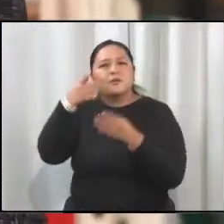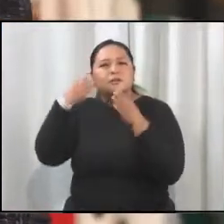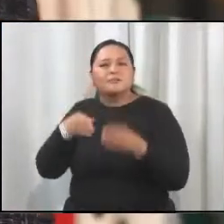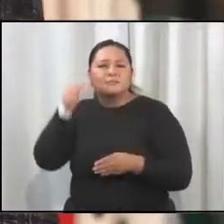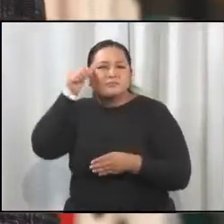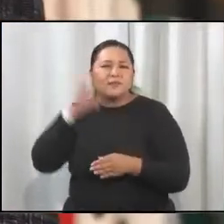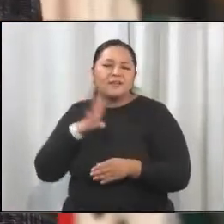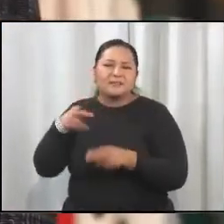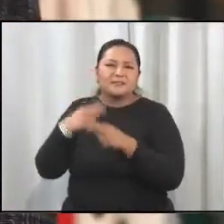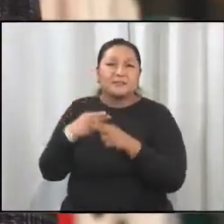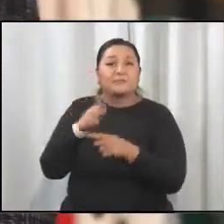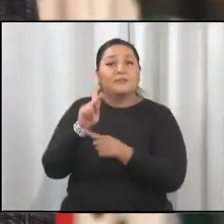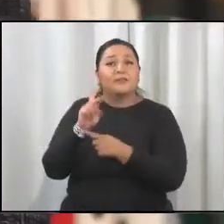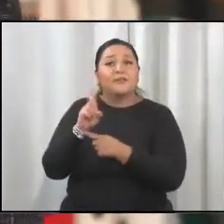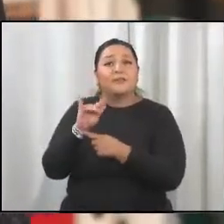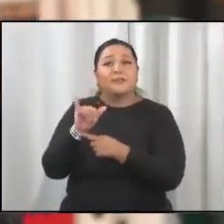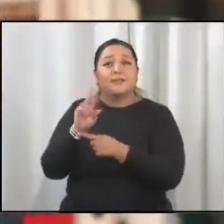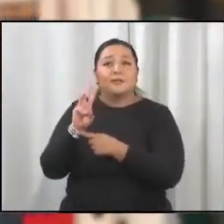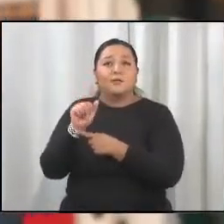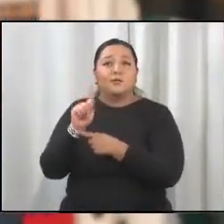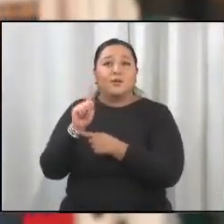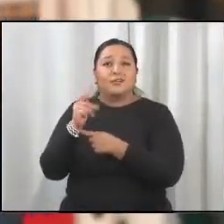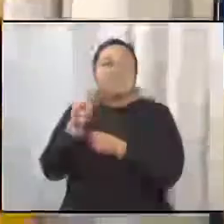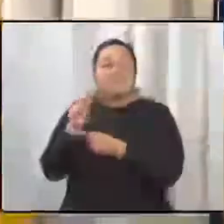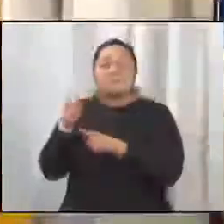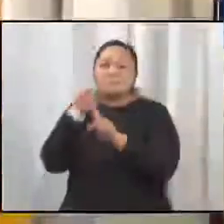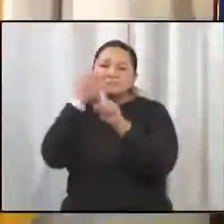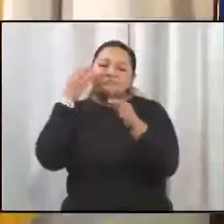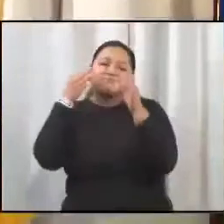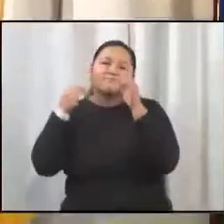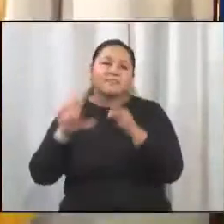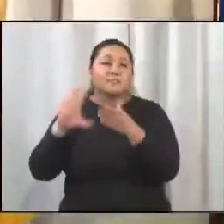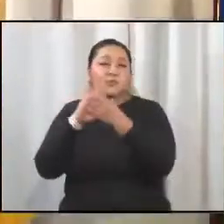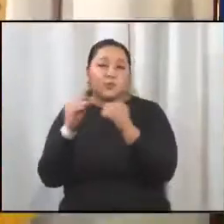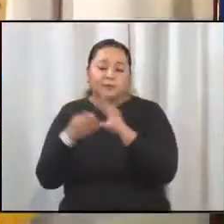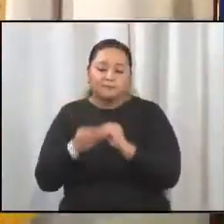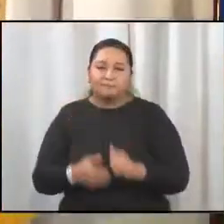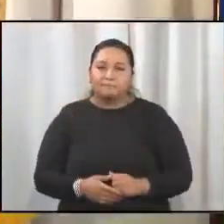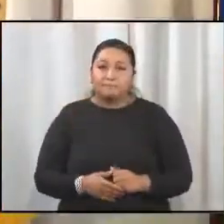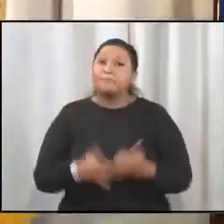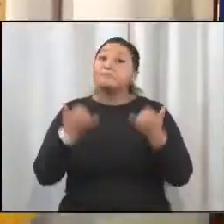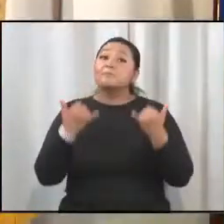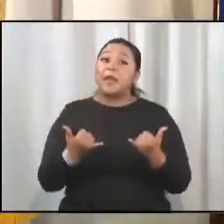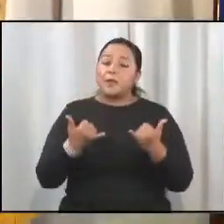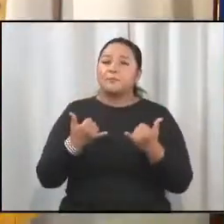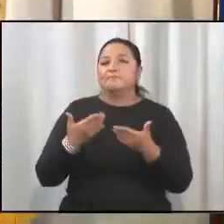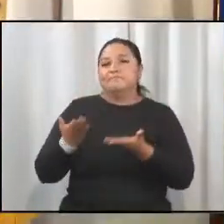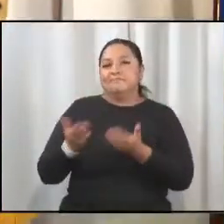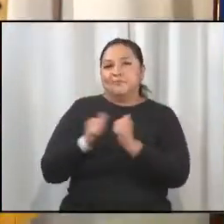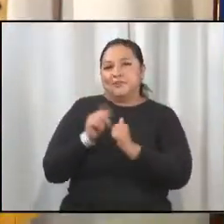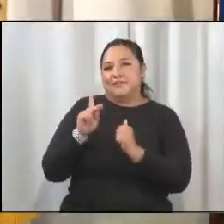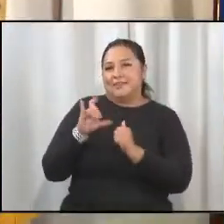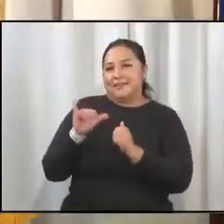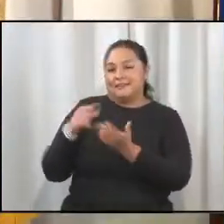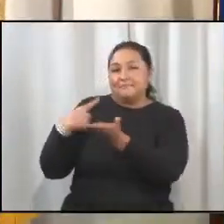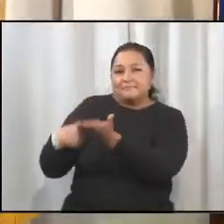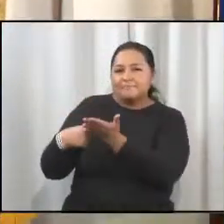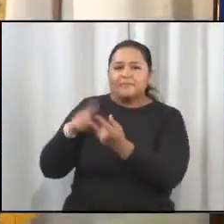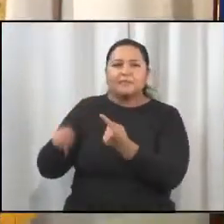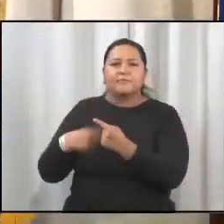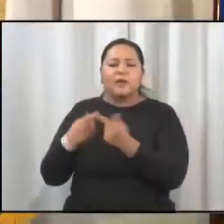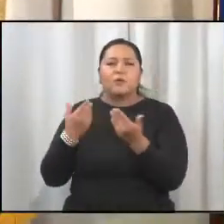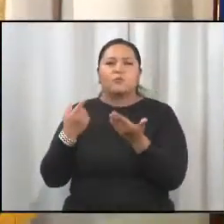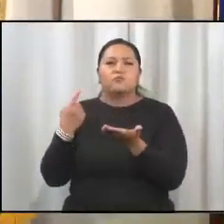Now, let's move on to today's topic. We have Kelly Colopy here to discuss our new temporary emergency